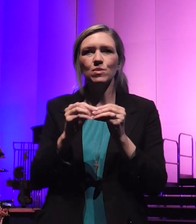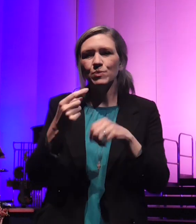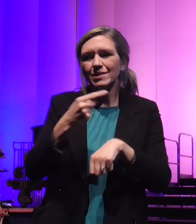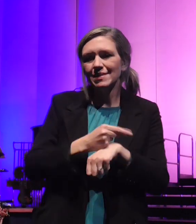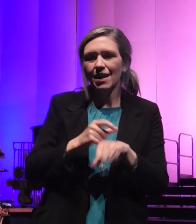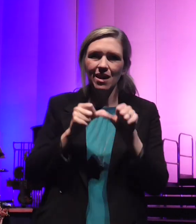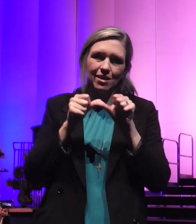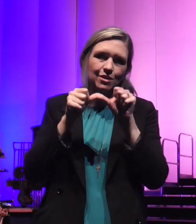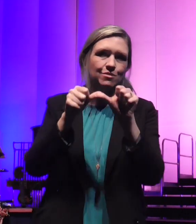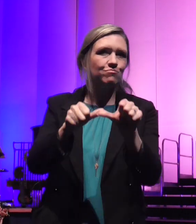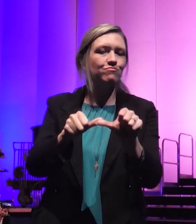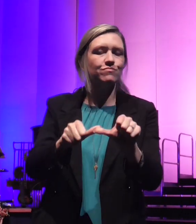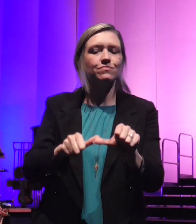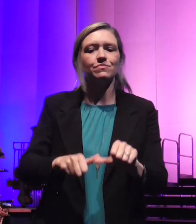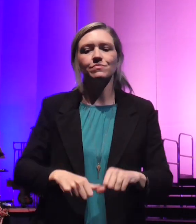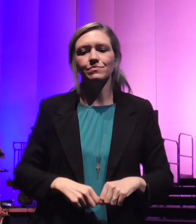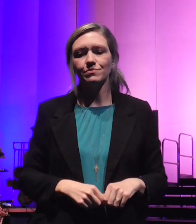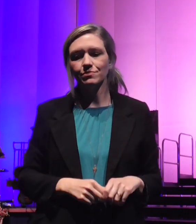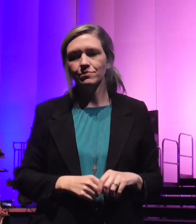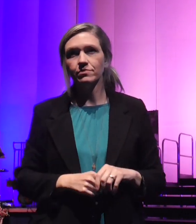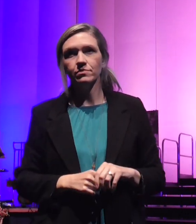be.